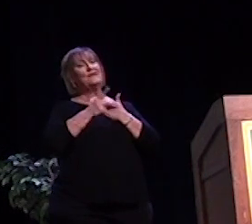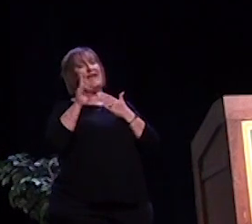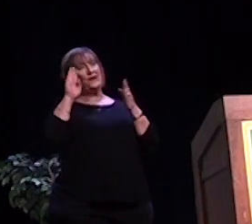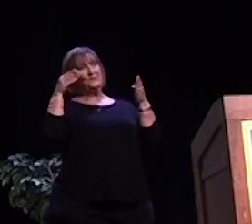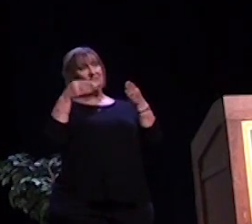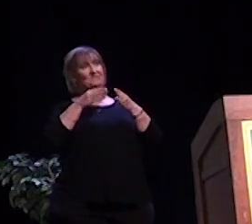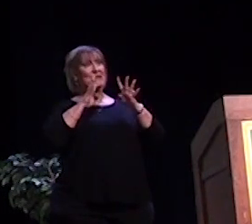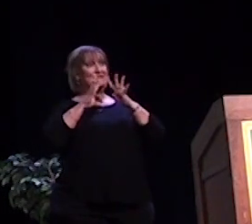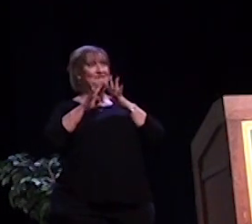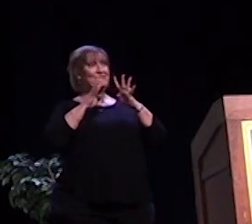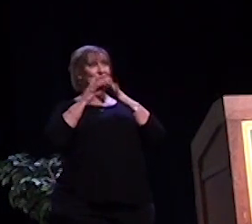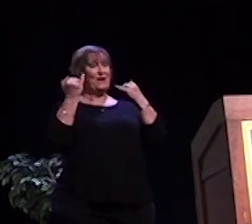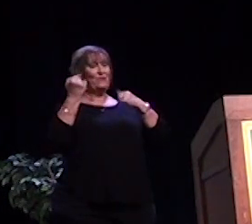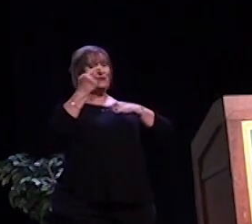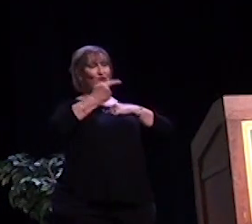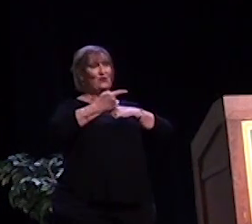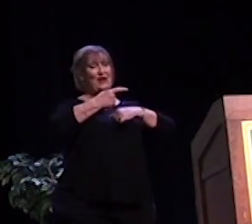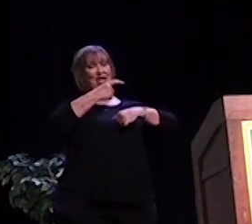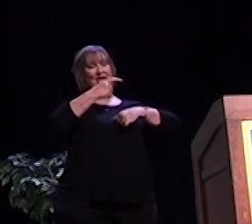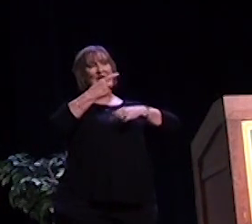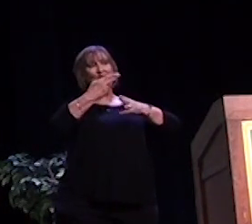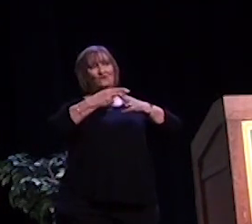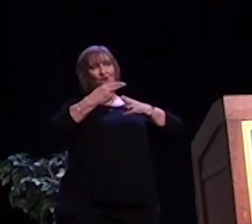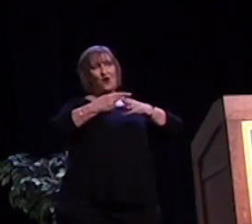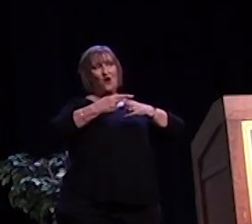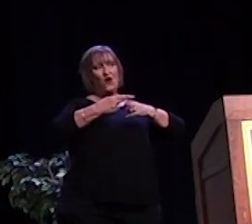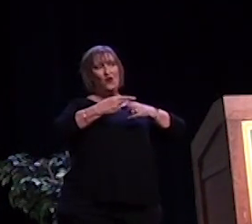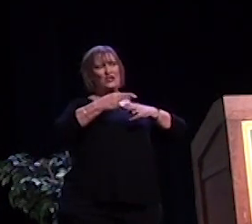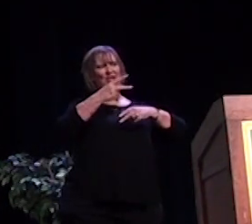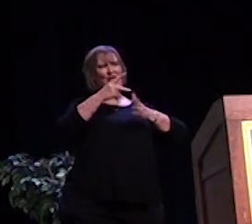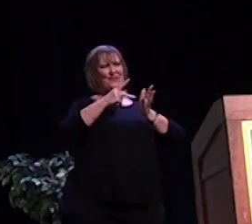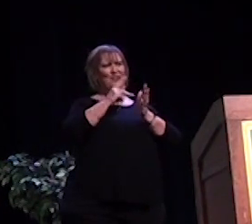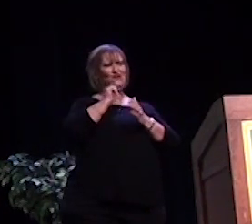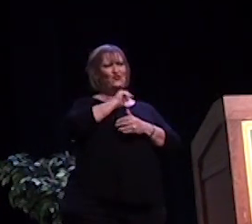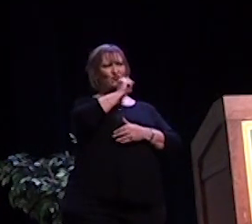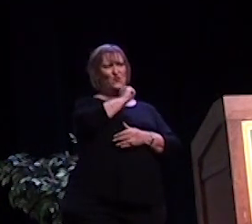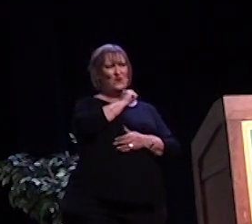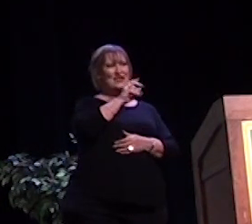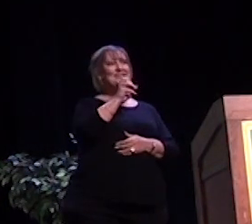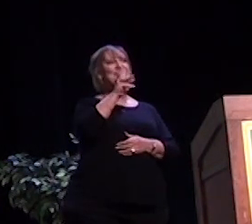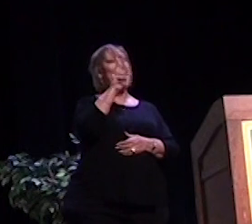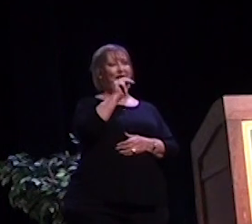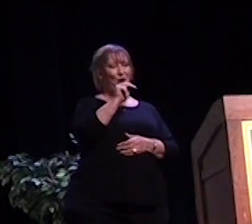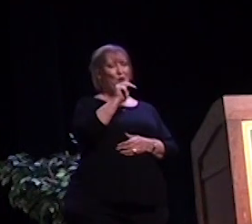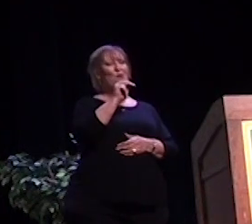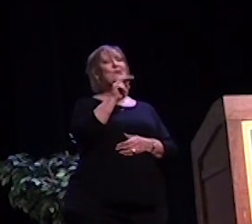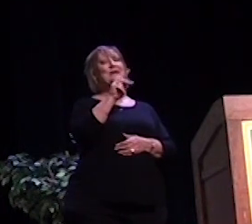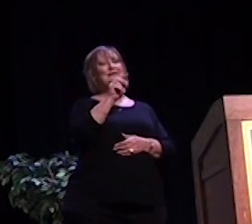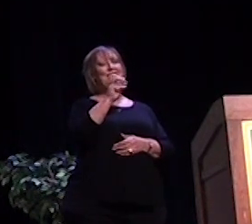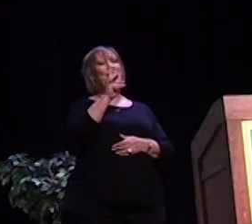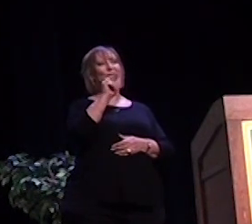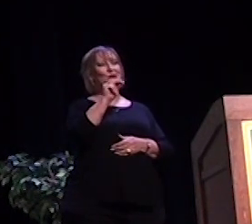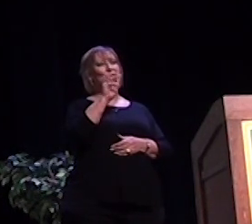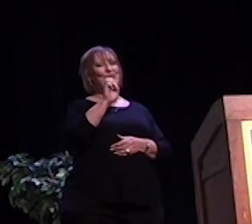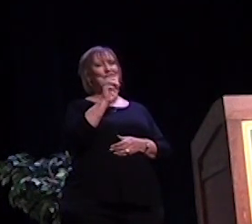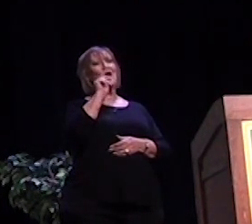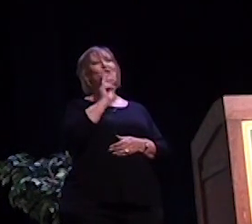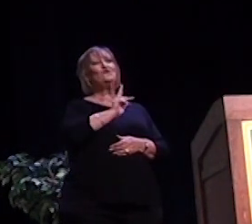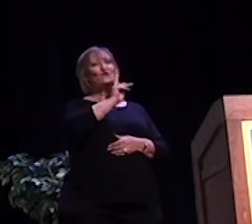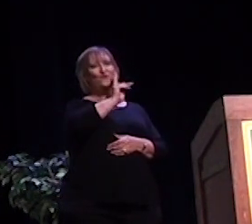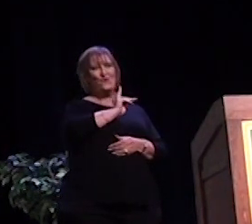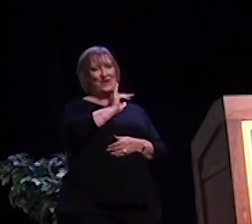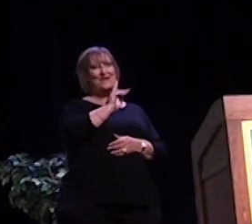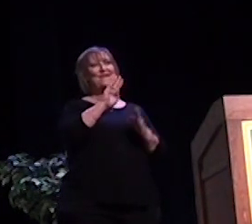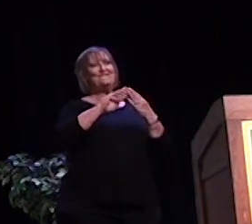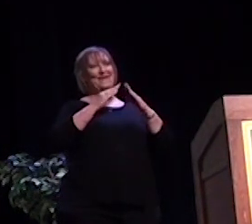to you about today, is called the Town Twin Village Project. So those of you that were in the previous panel